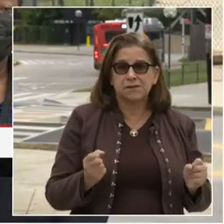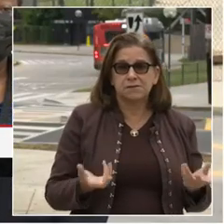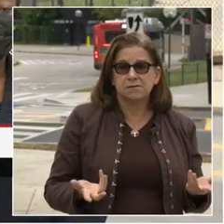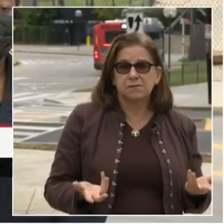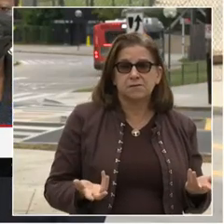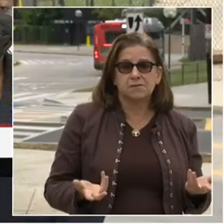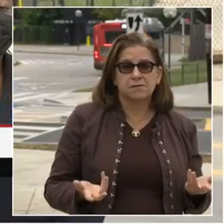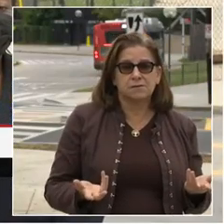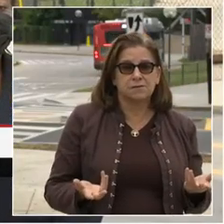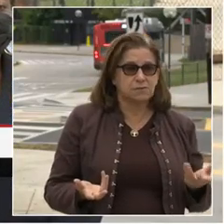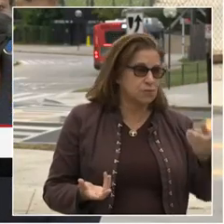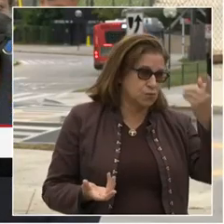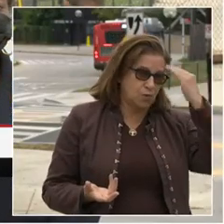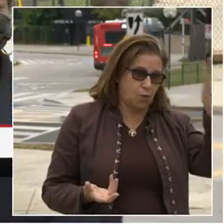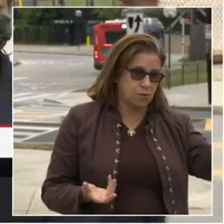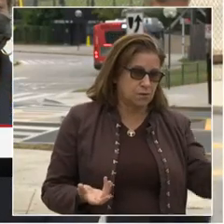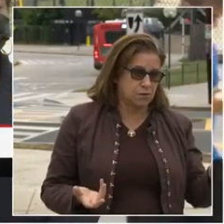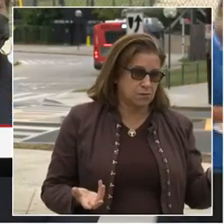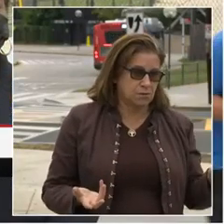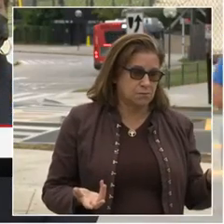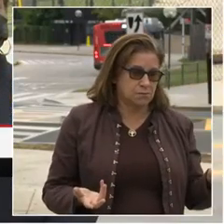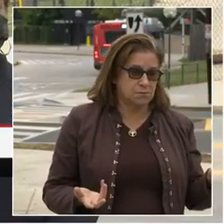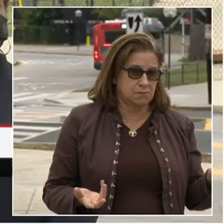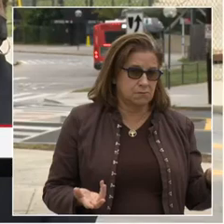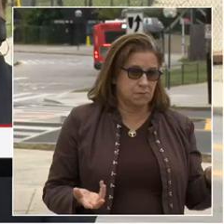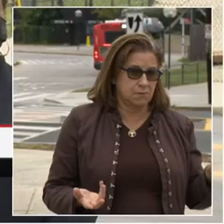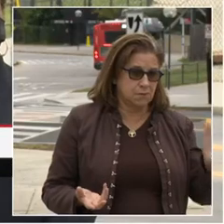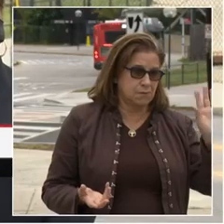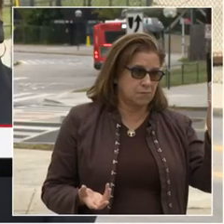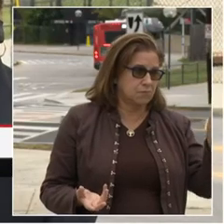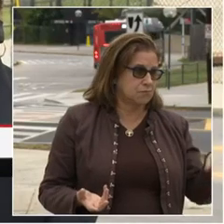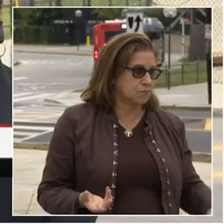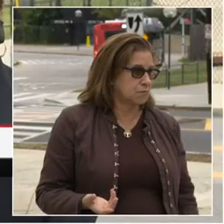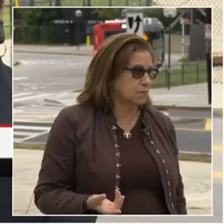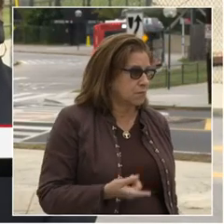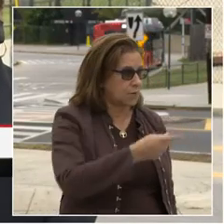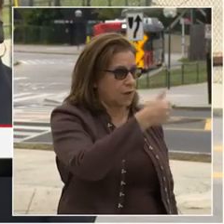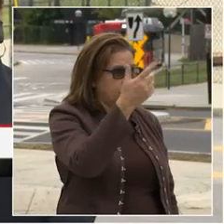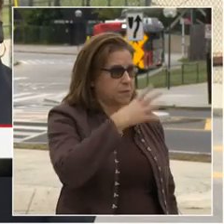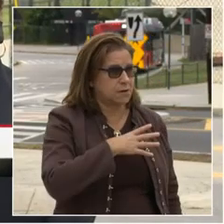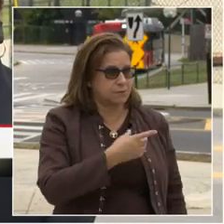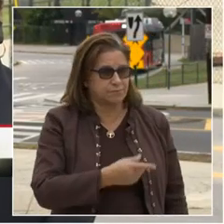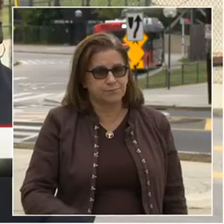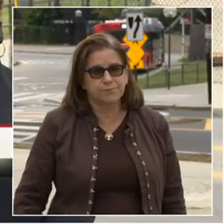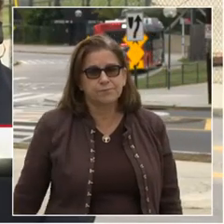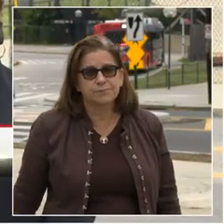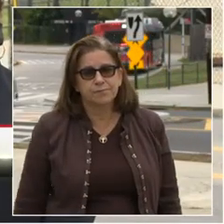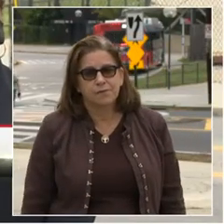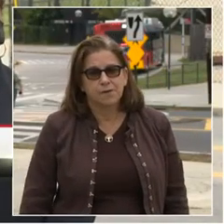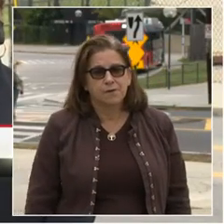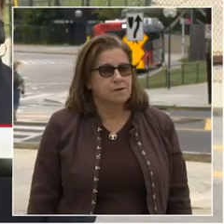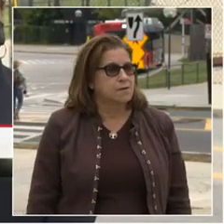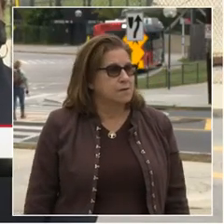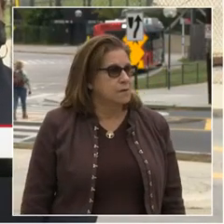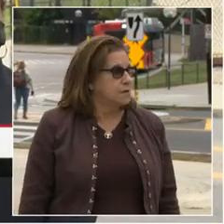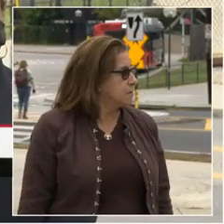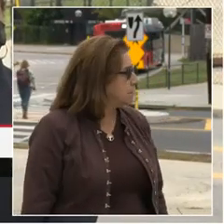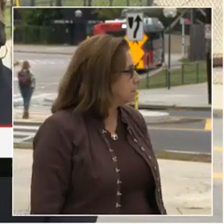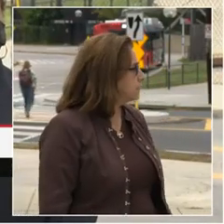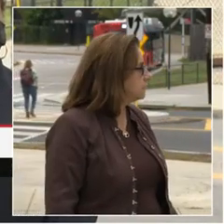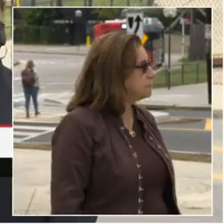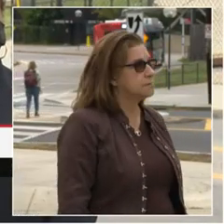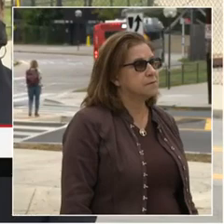everything I'm talking about. No, I got it. And for Sheriff Road, if you not. Commissioner Green, 7C04, I share Sheriff Road with